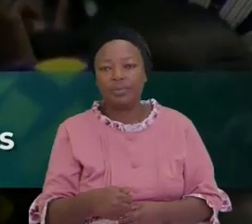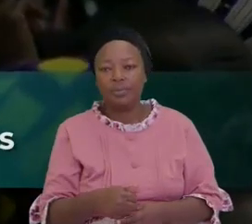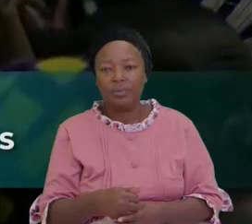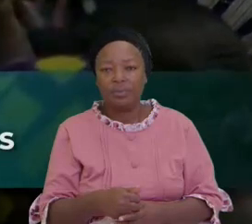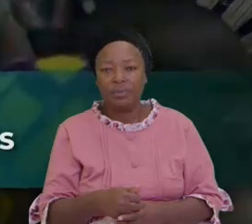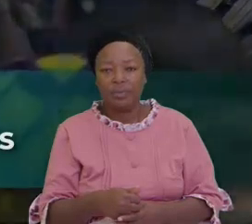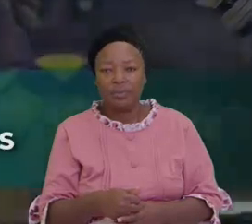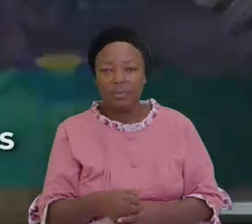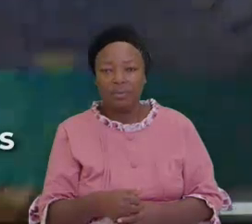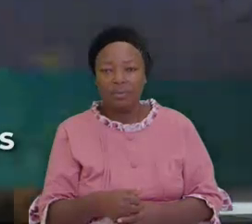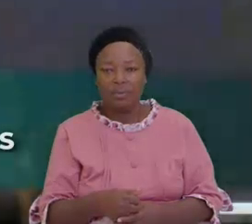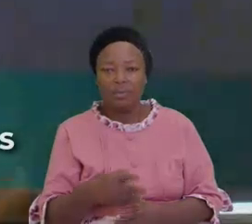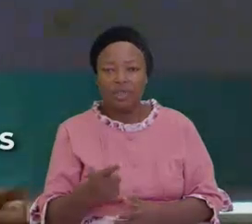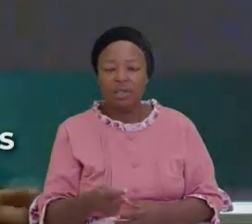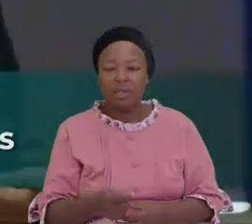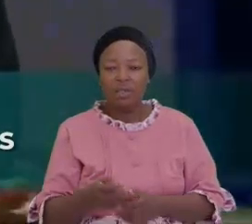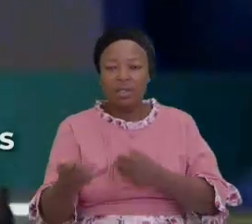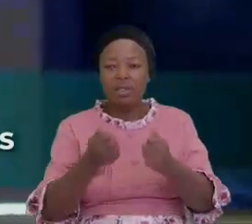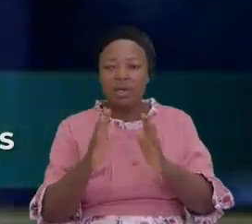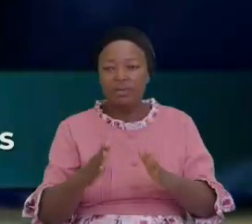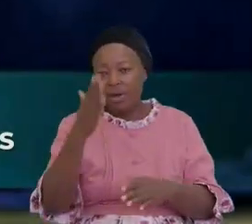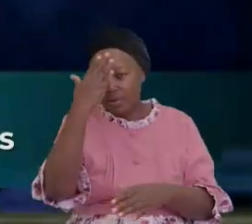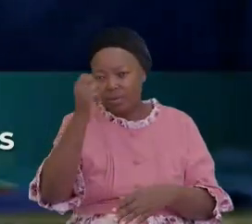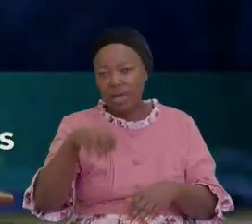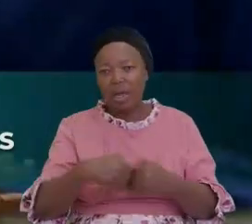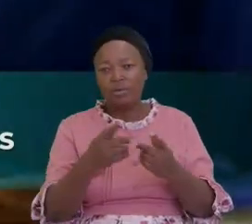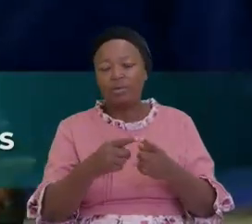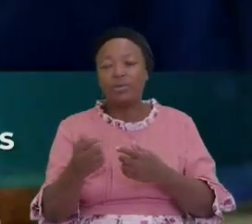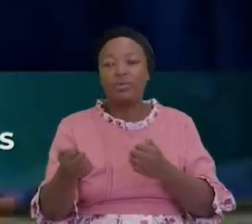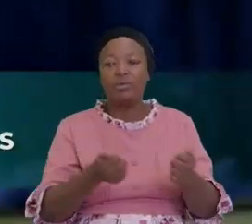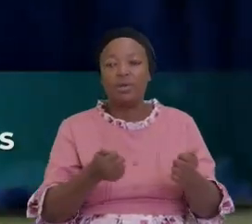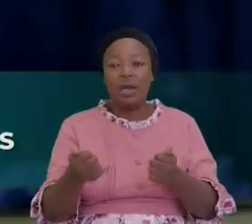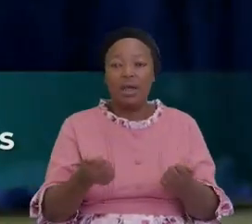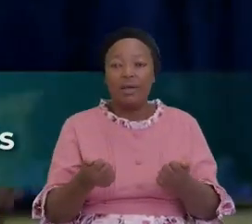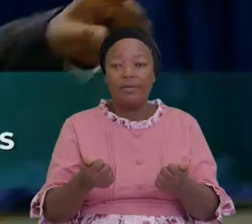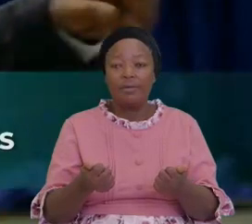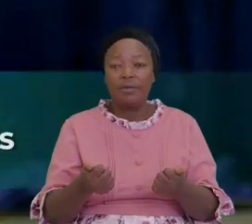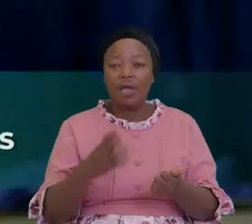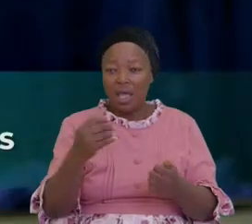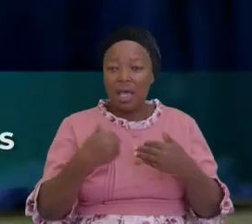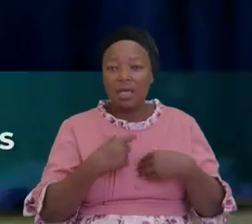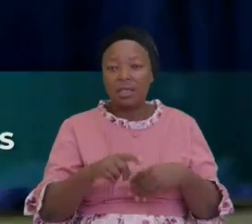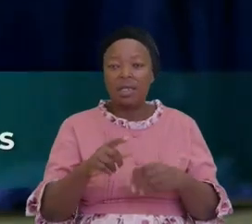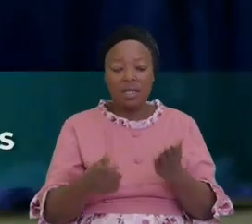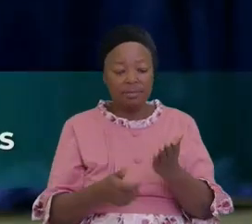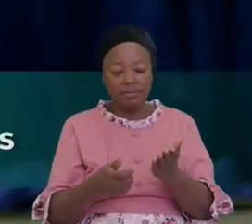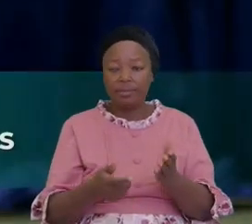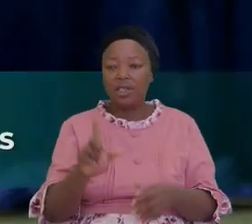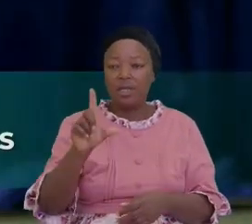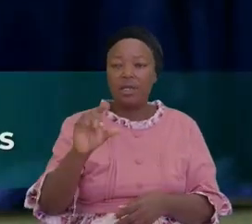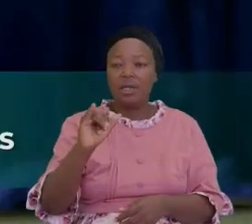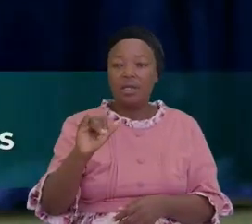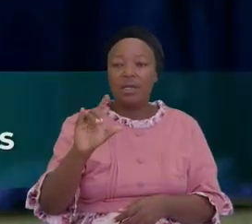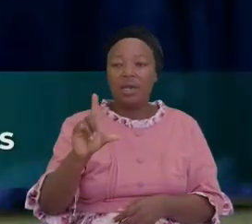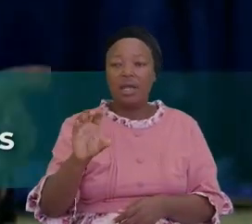The driver knows how to drive. He has a license. The car is